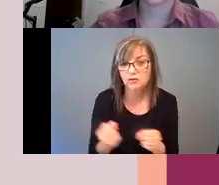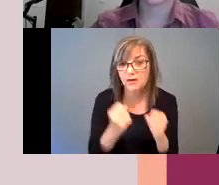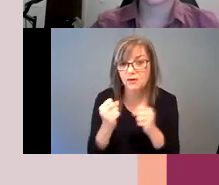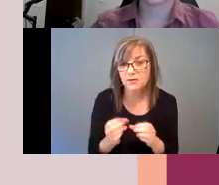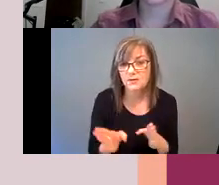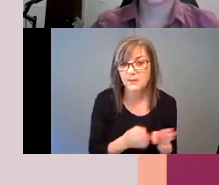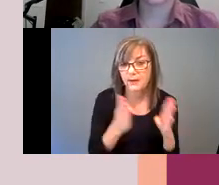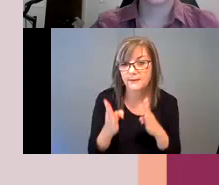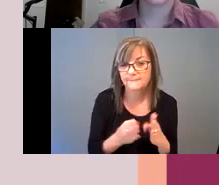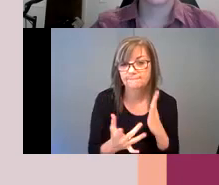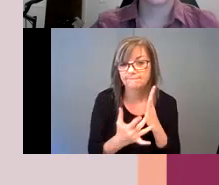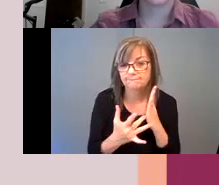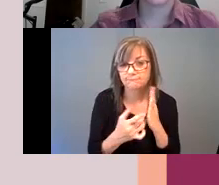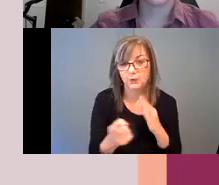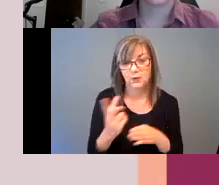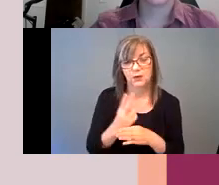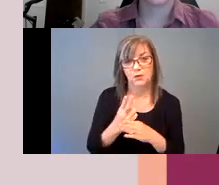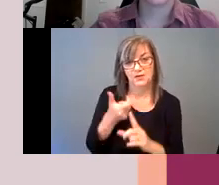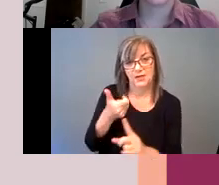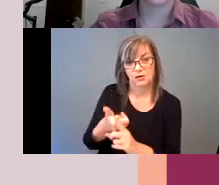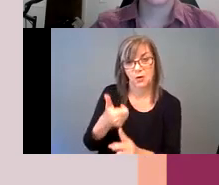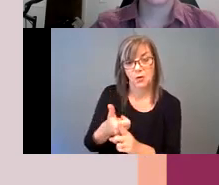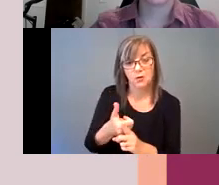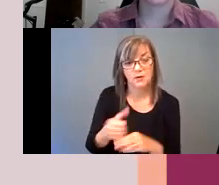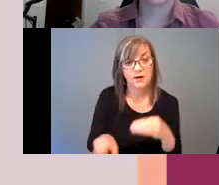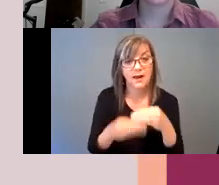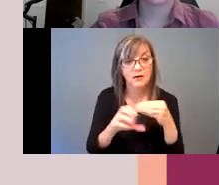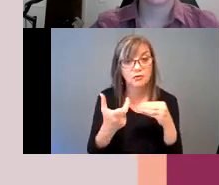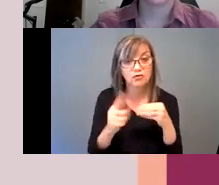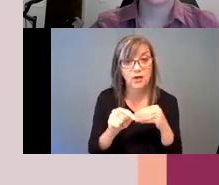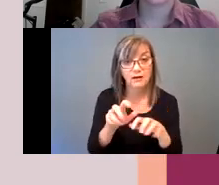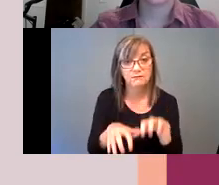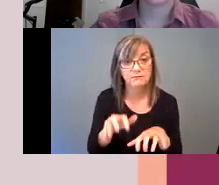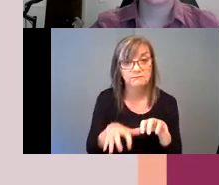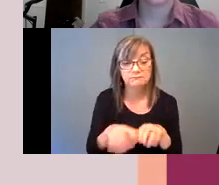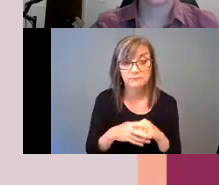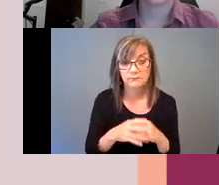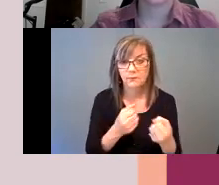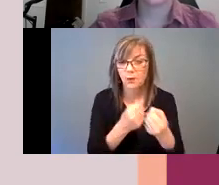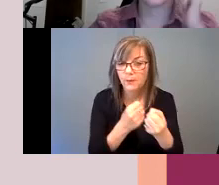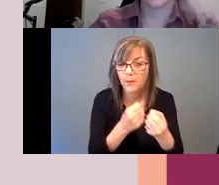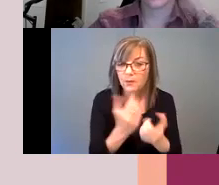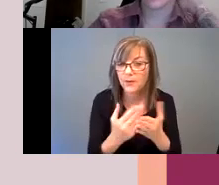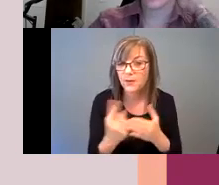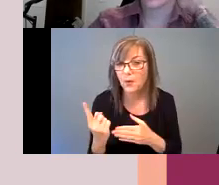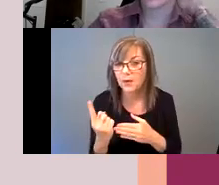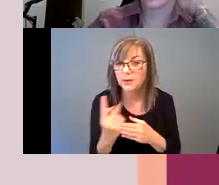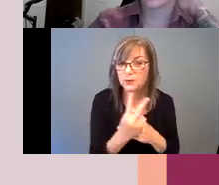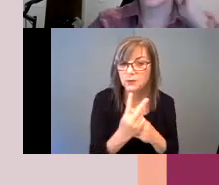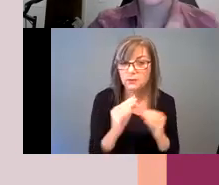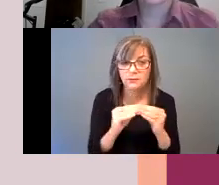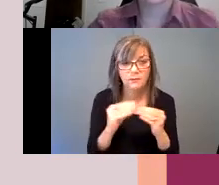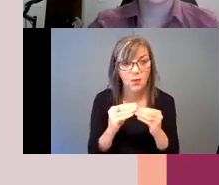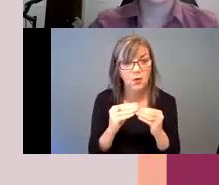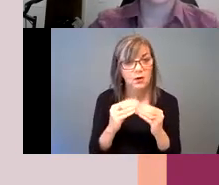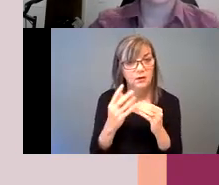own role and share them in the chat that would be used to promote maybe one or more dimensions of a